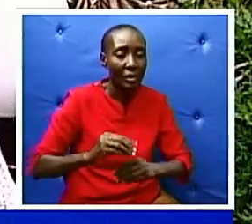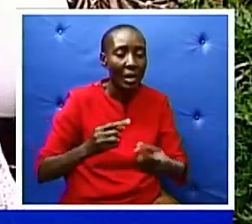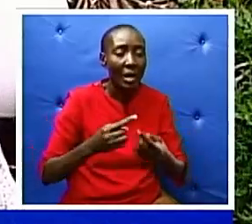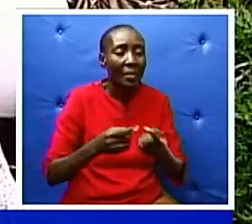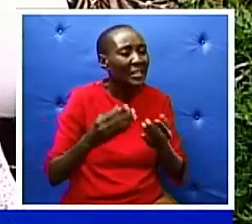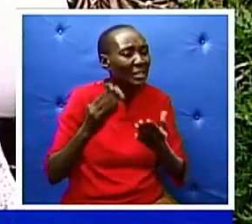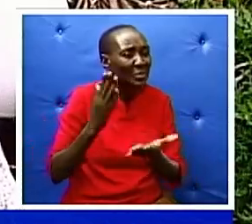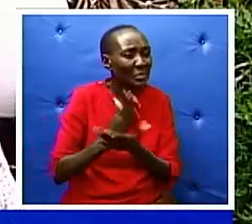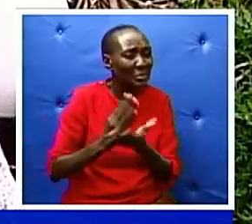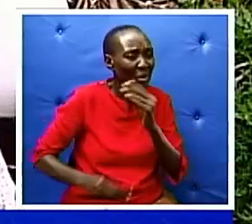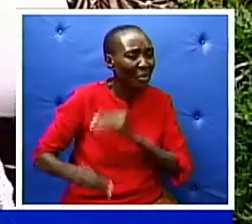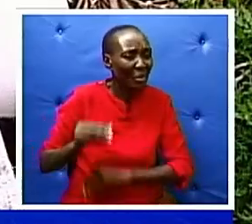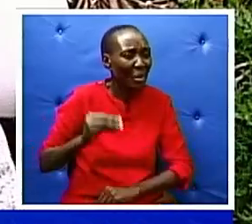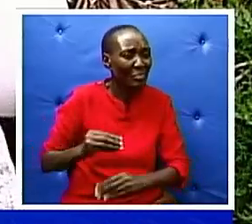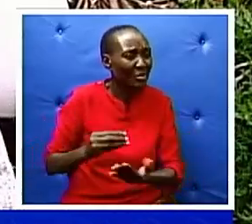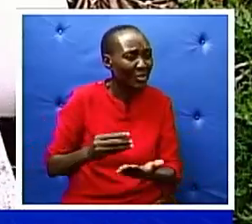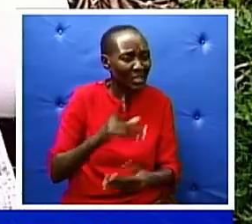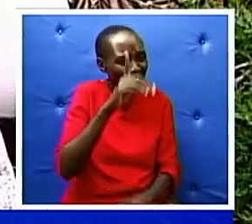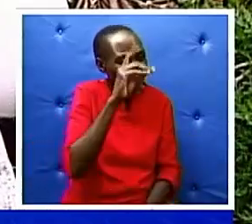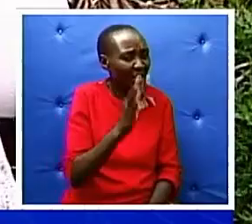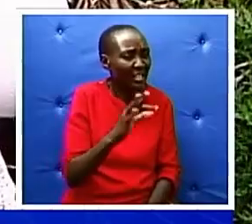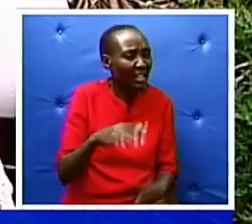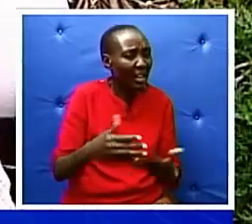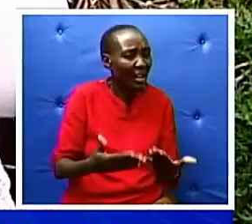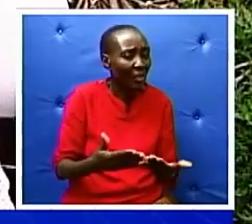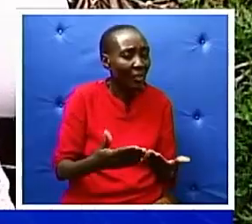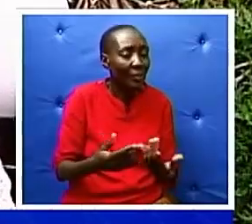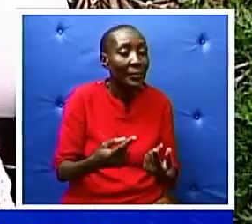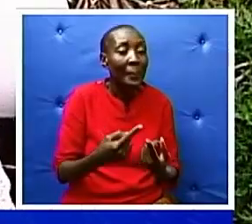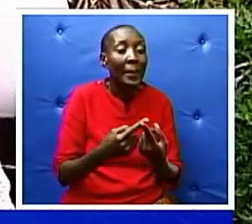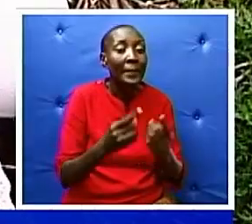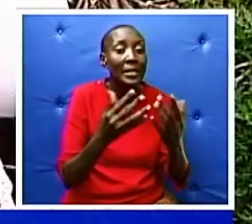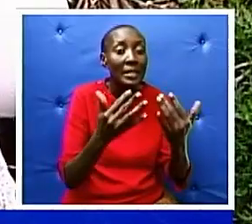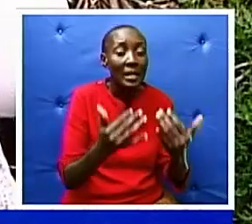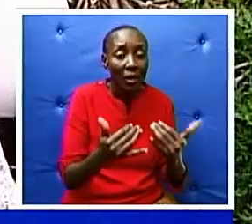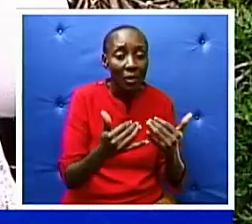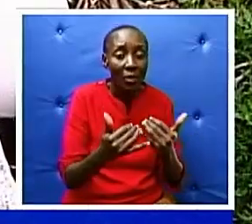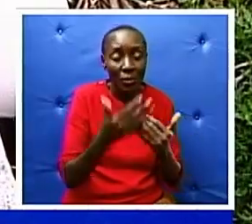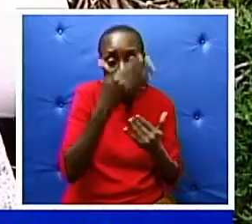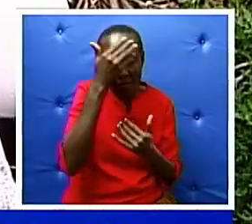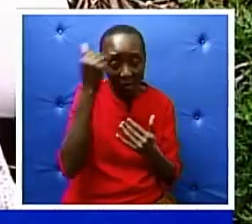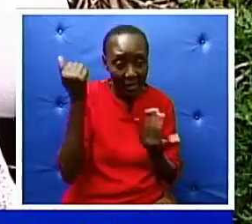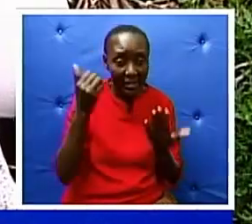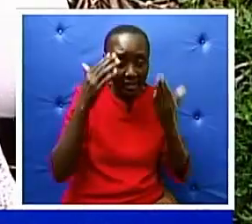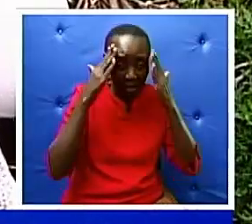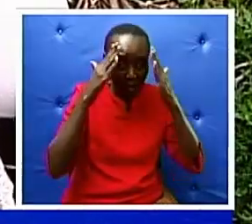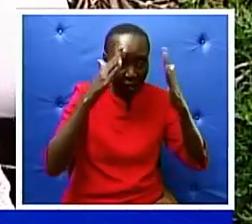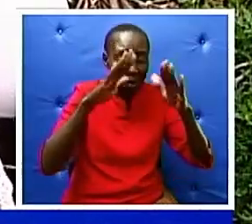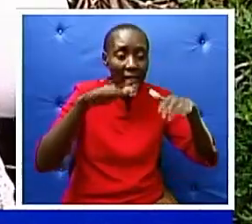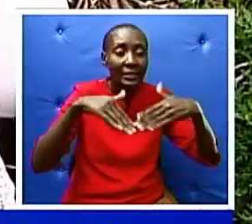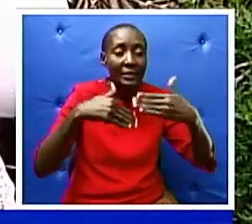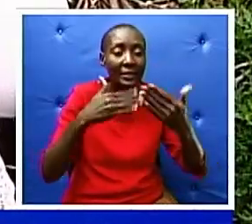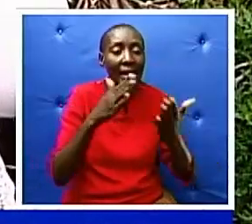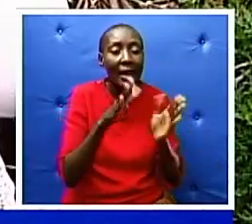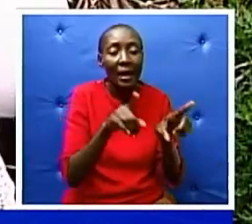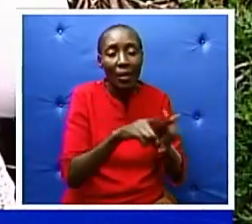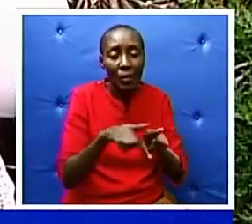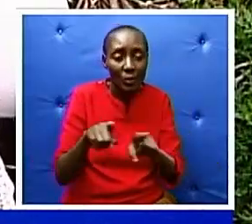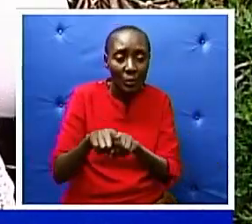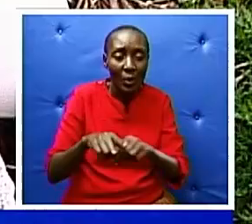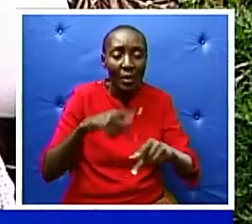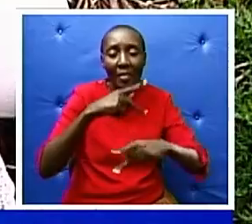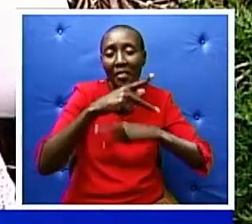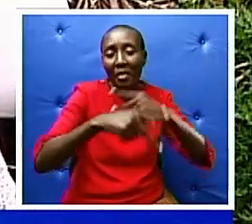themselves, rather than what we should be doing and what processes we should be taking.